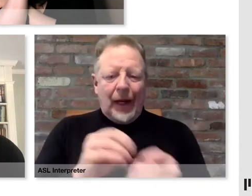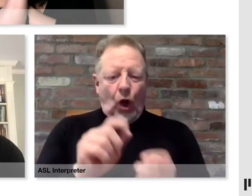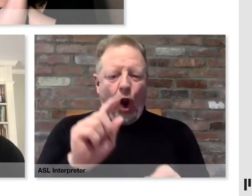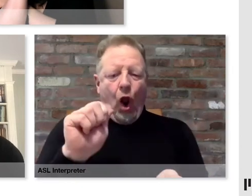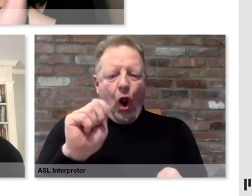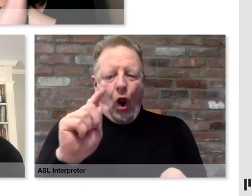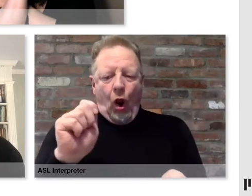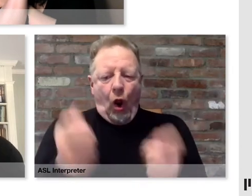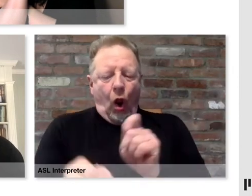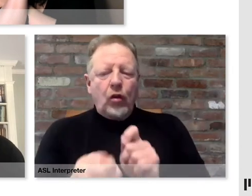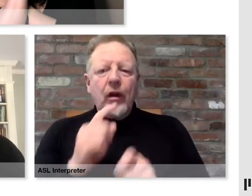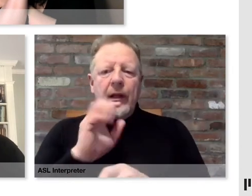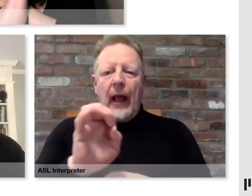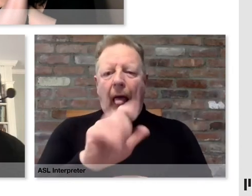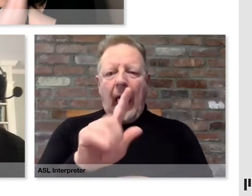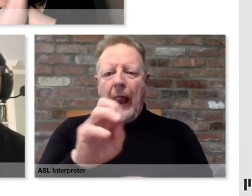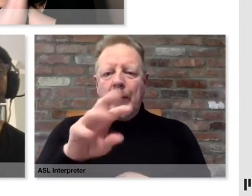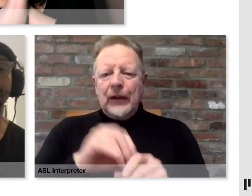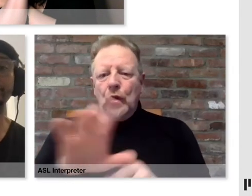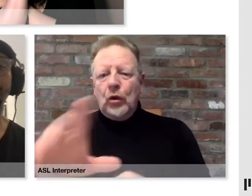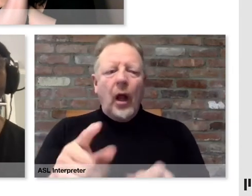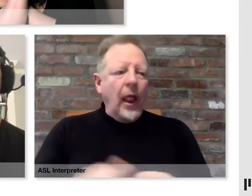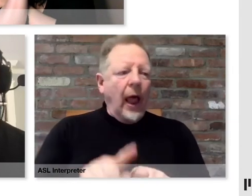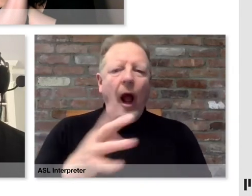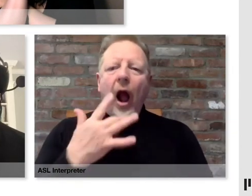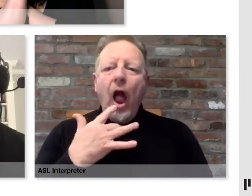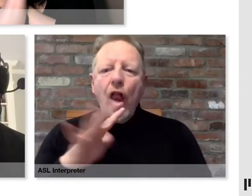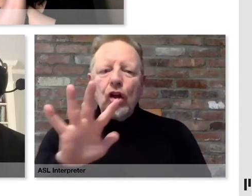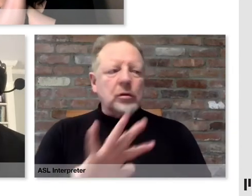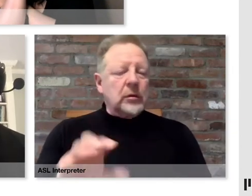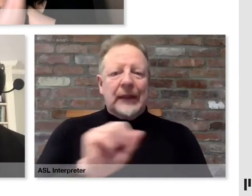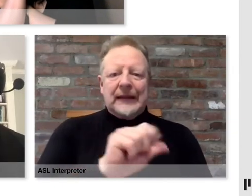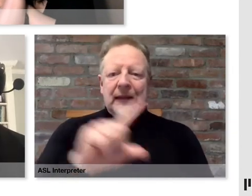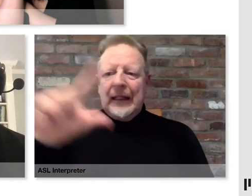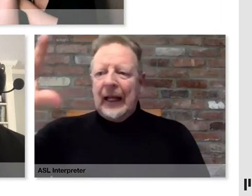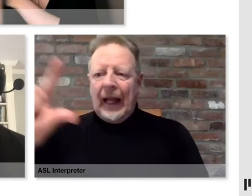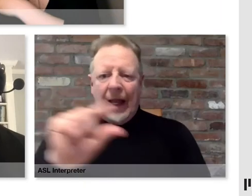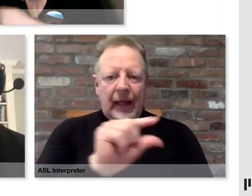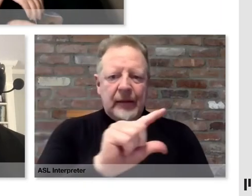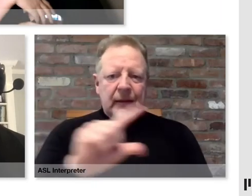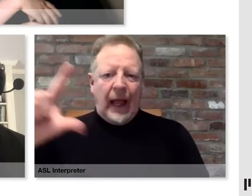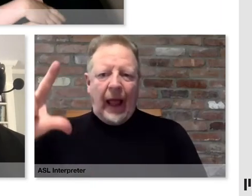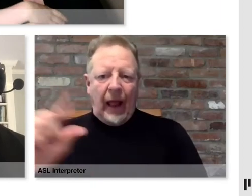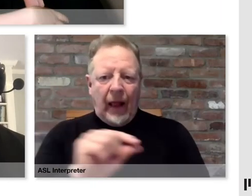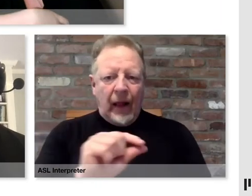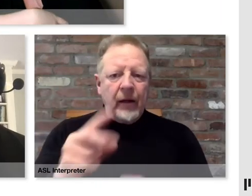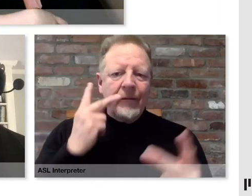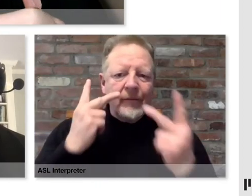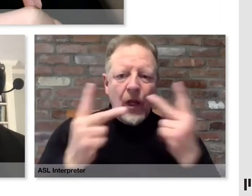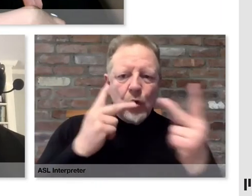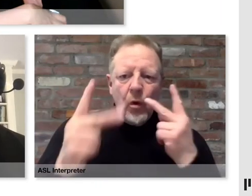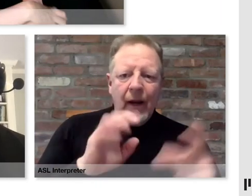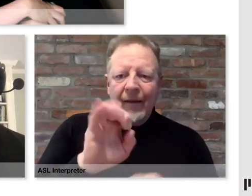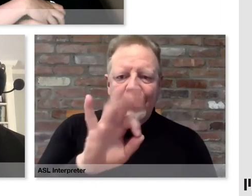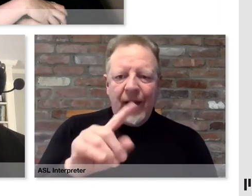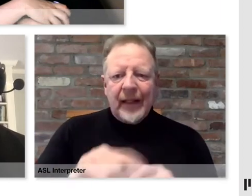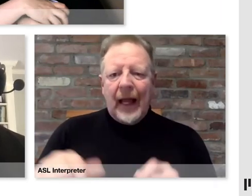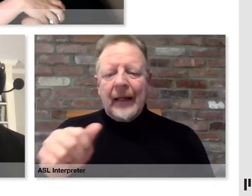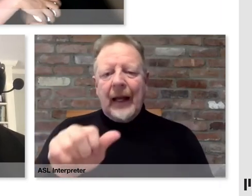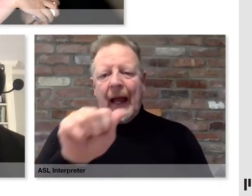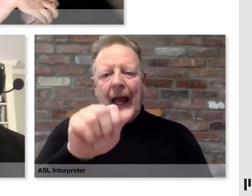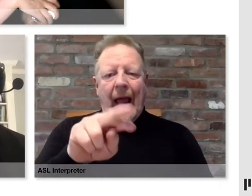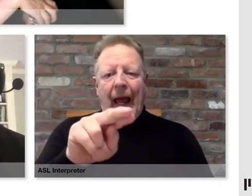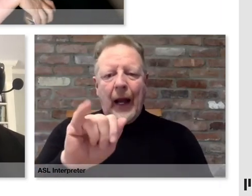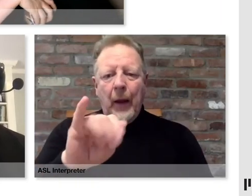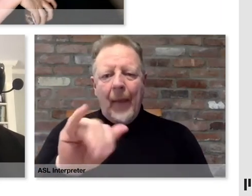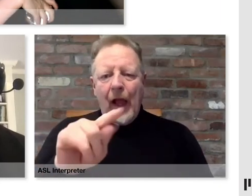elements in your simulations, like colors, scales, textures, even visual effects and animation? And how do they affect the